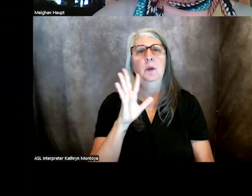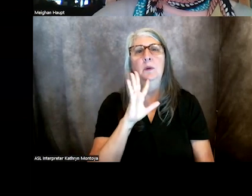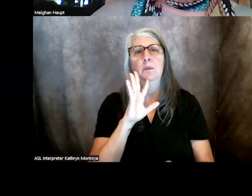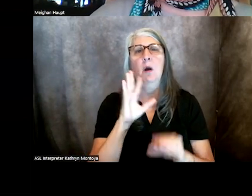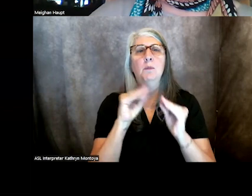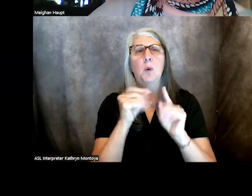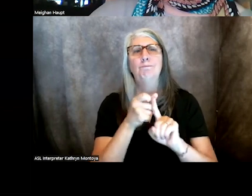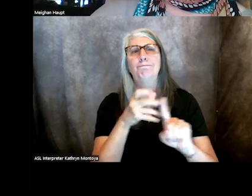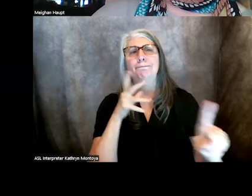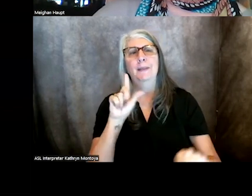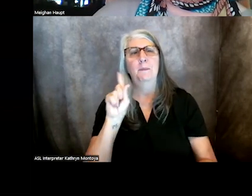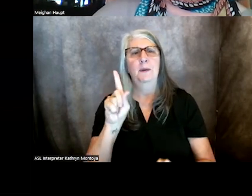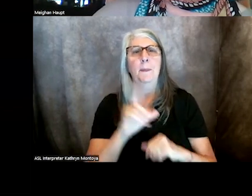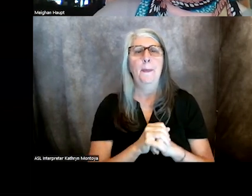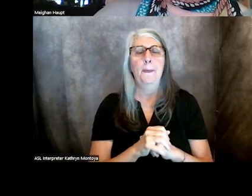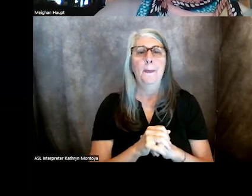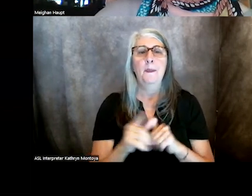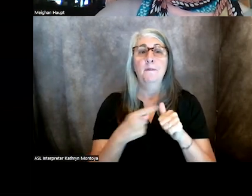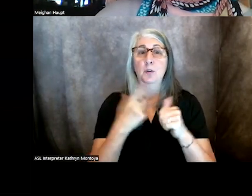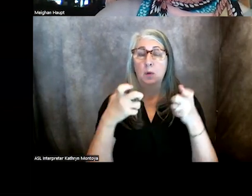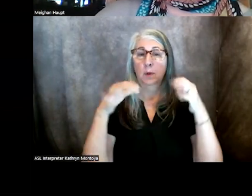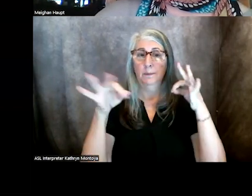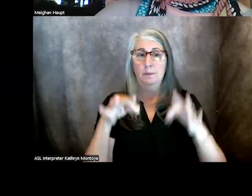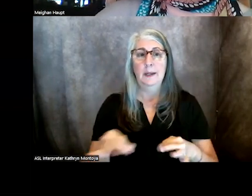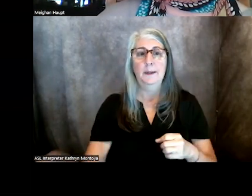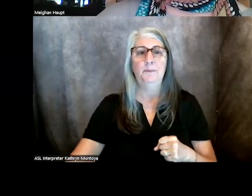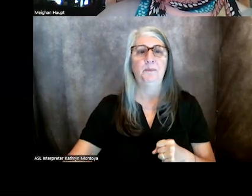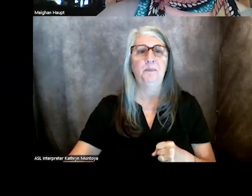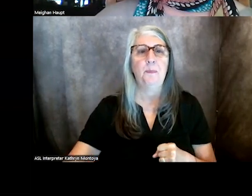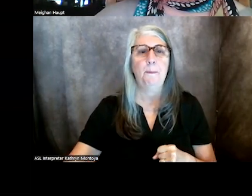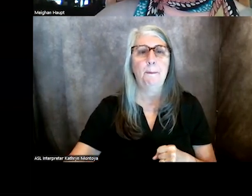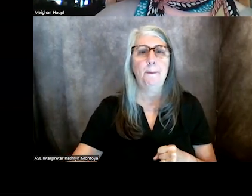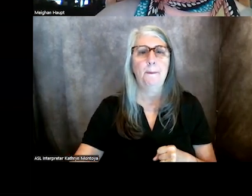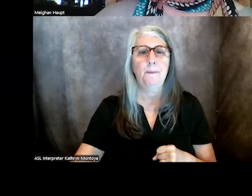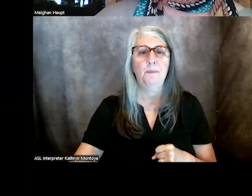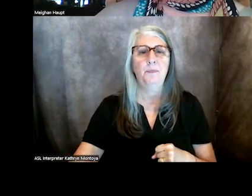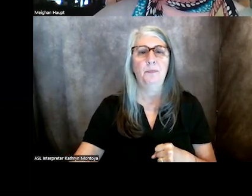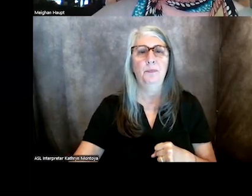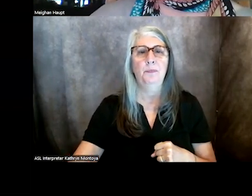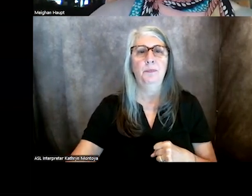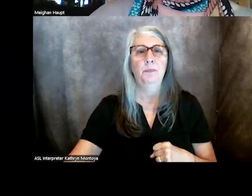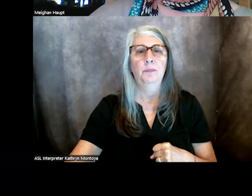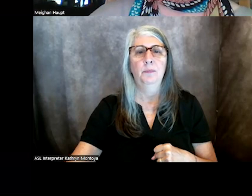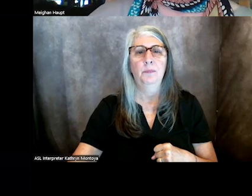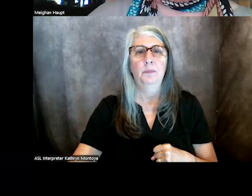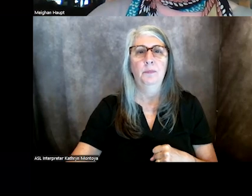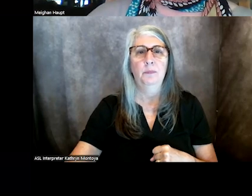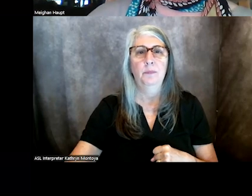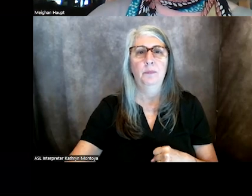that. Did want to go over that this is where the website where you can